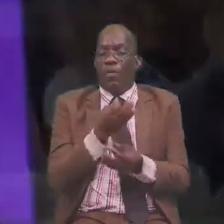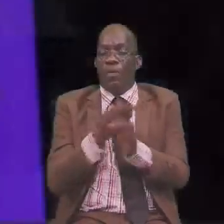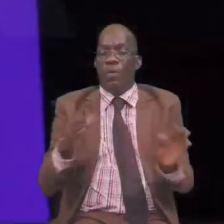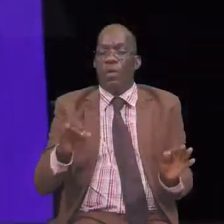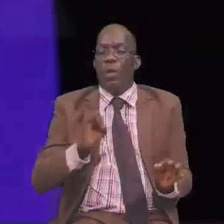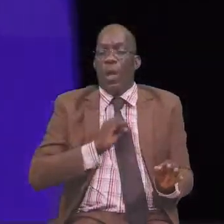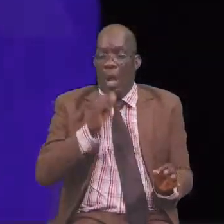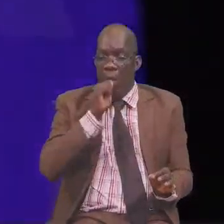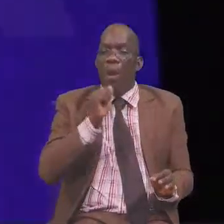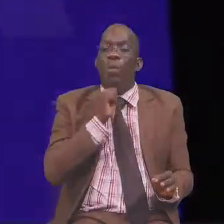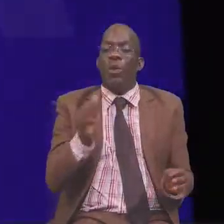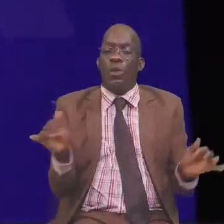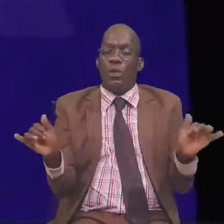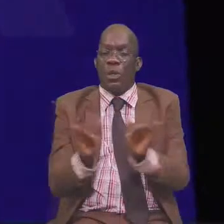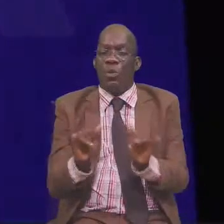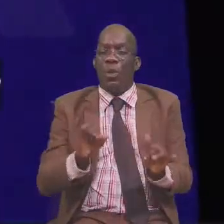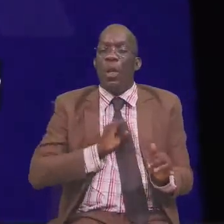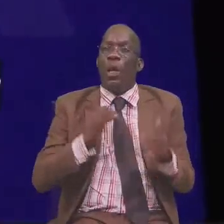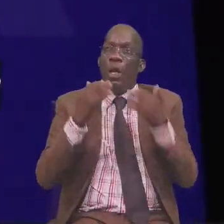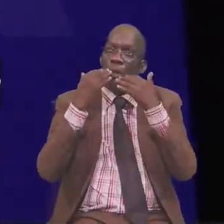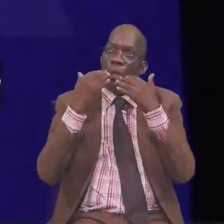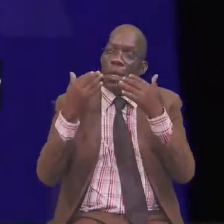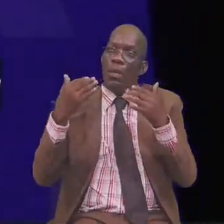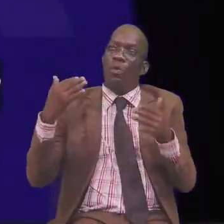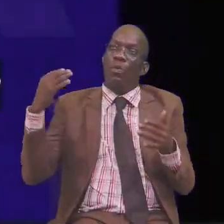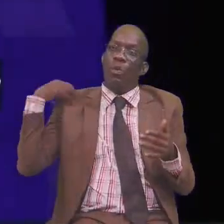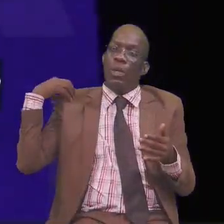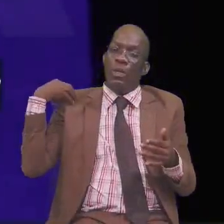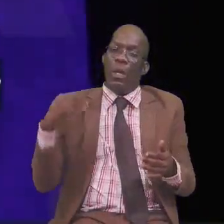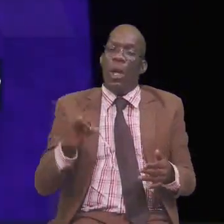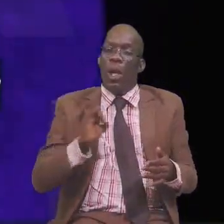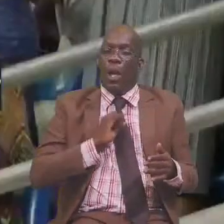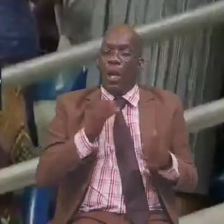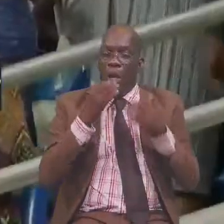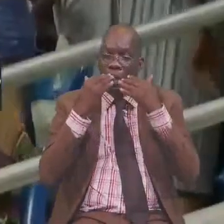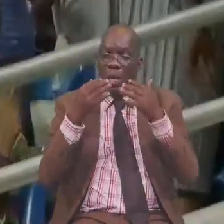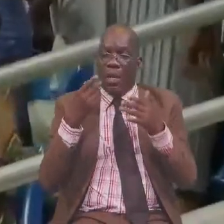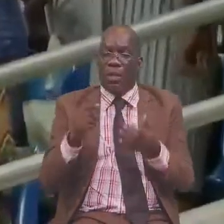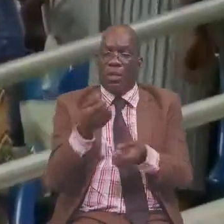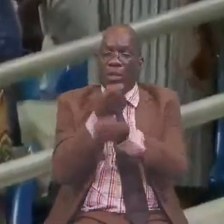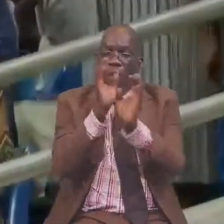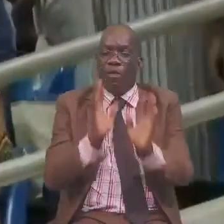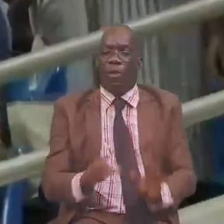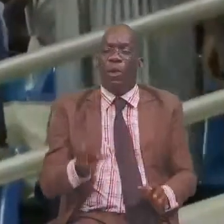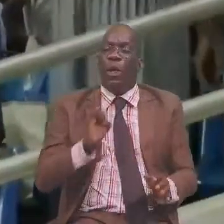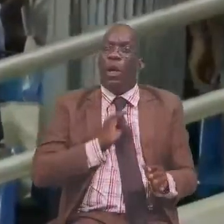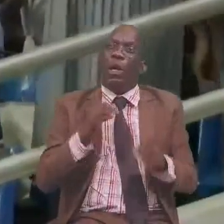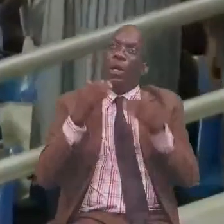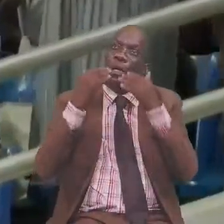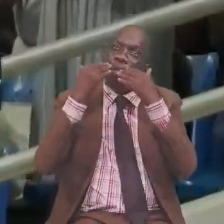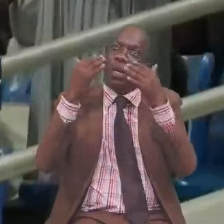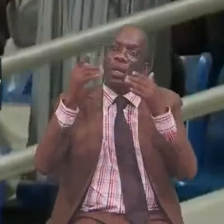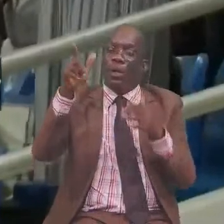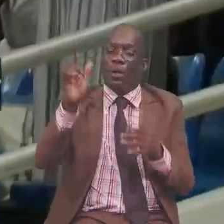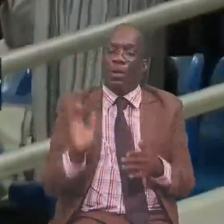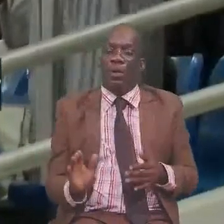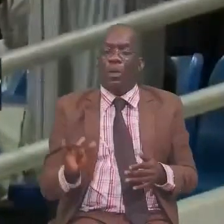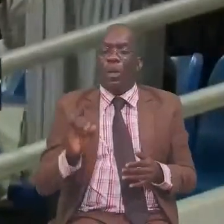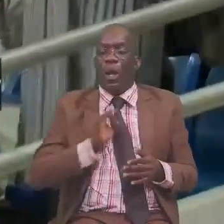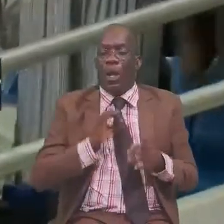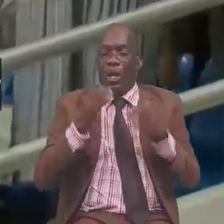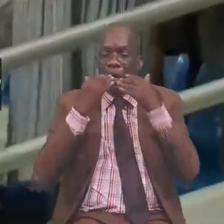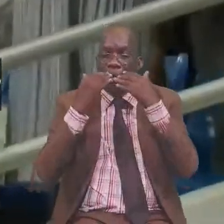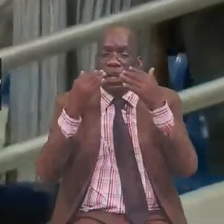not the same. I thank the Master, I thank the Savior. Oh, I thank the Master, I thank the